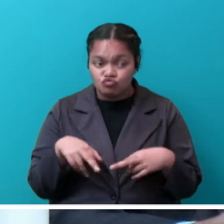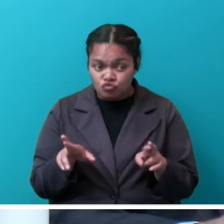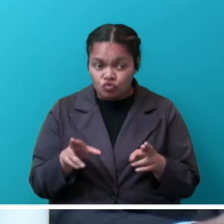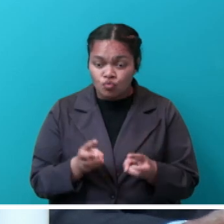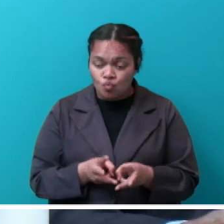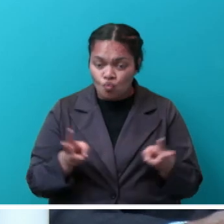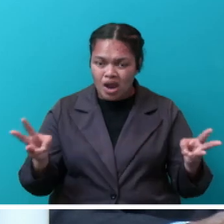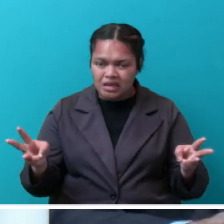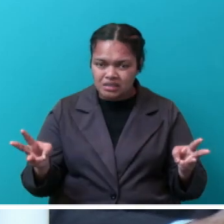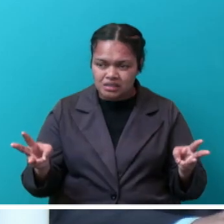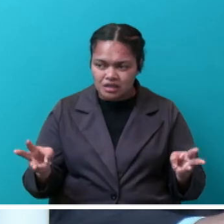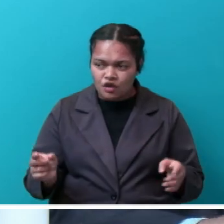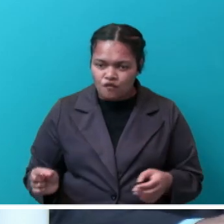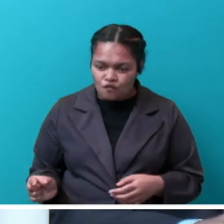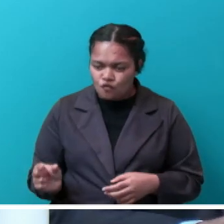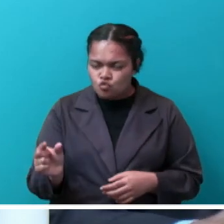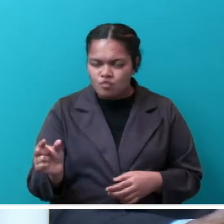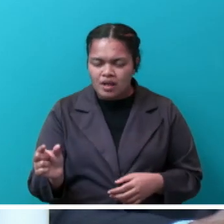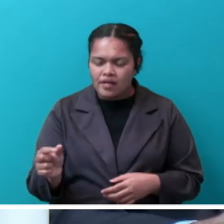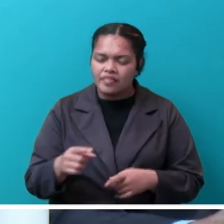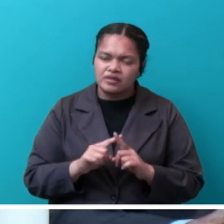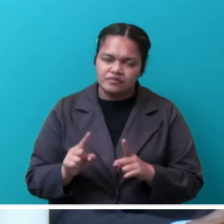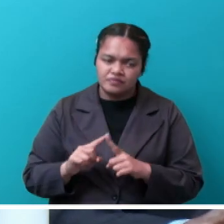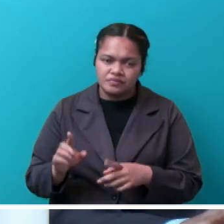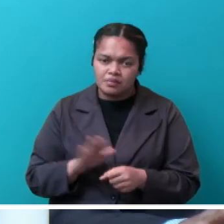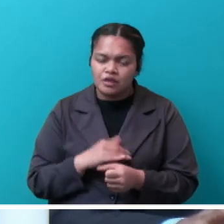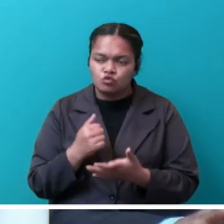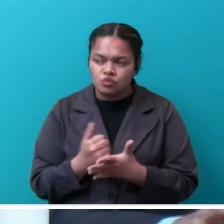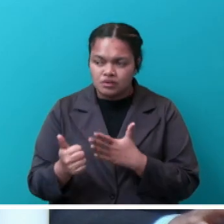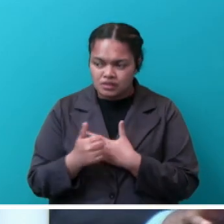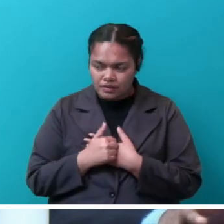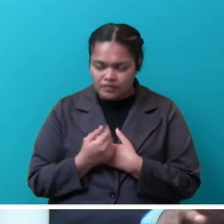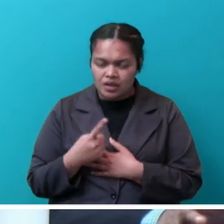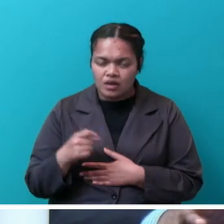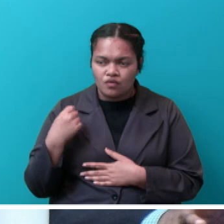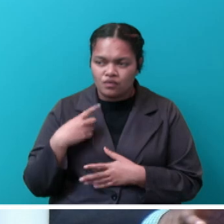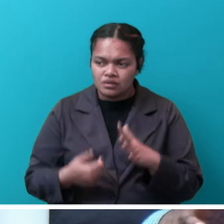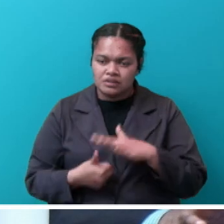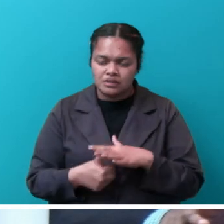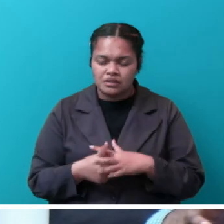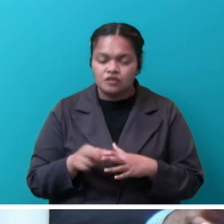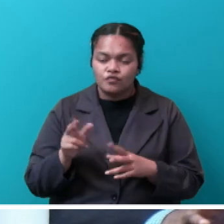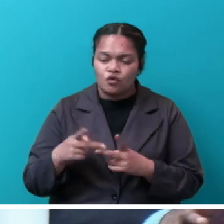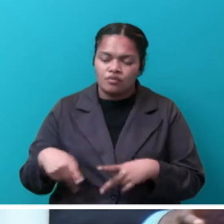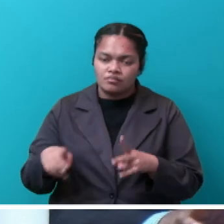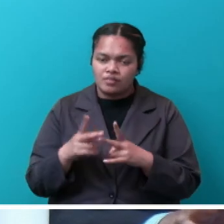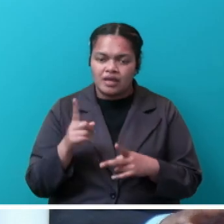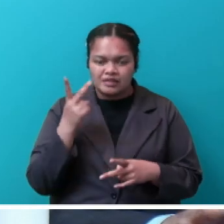road widening, footpaths, and streetlights are underway, ensuring safe and efficient access for residents and